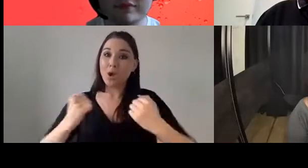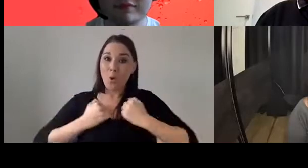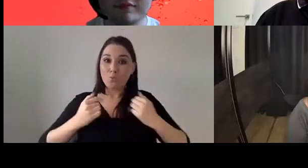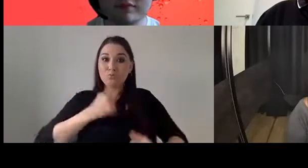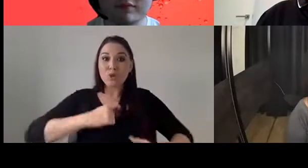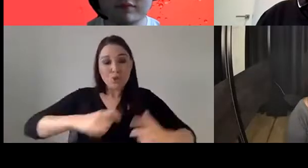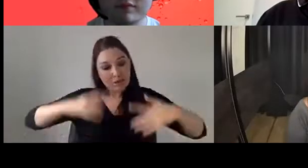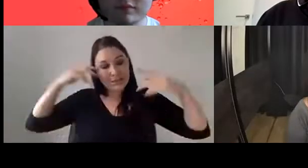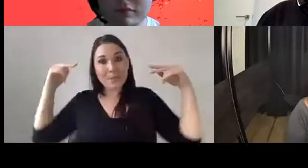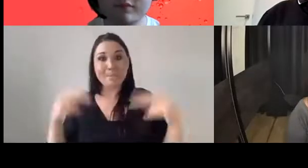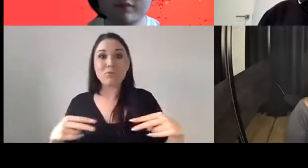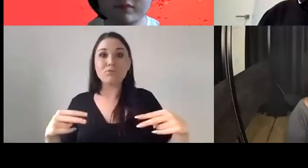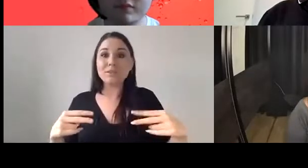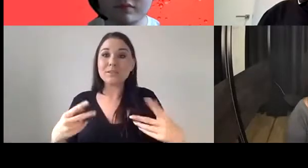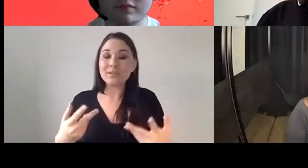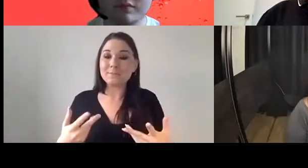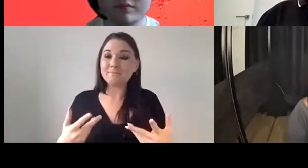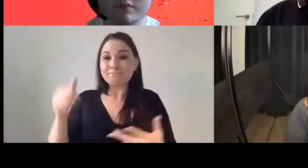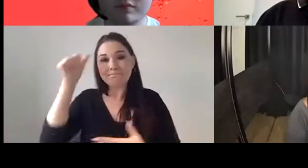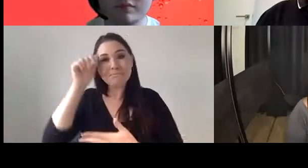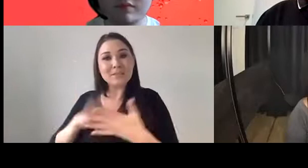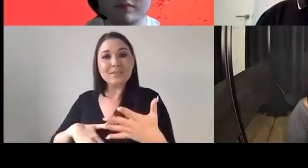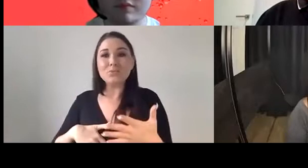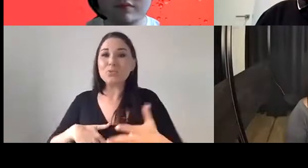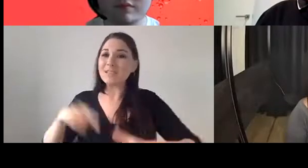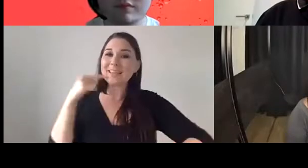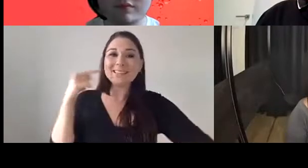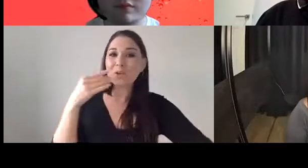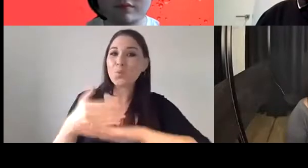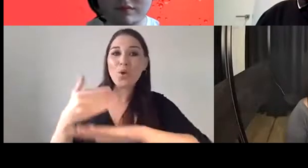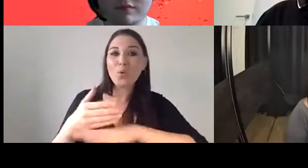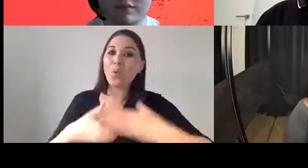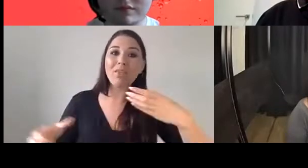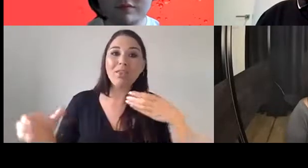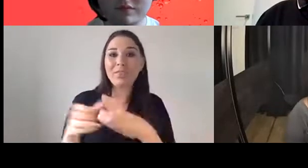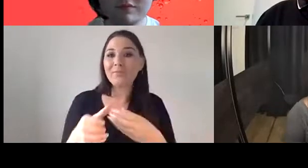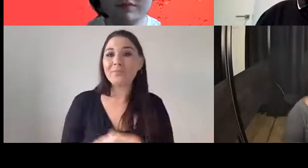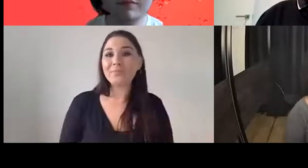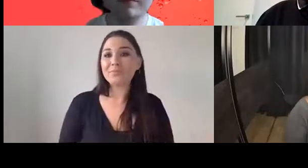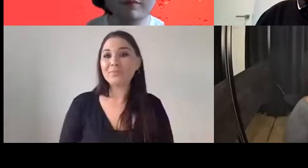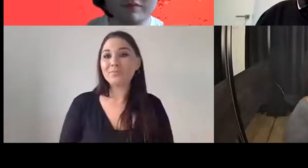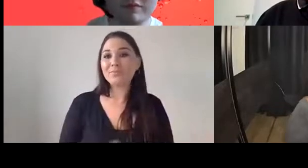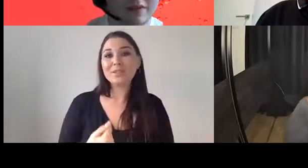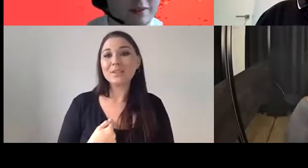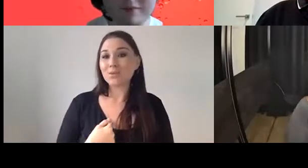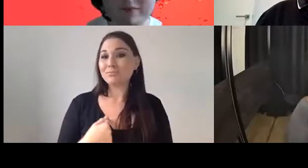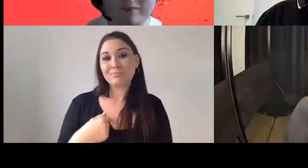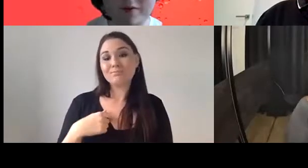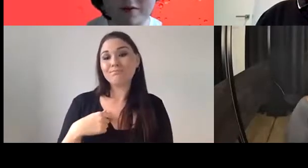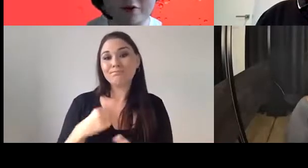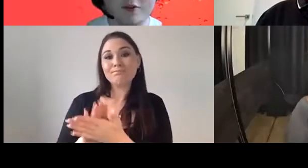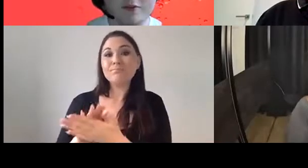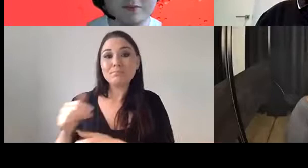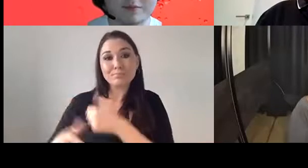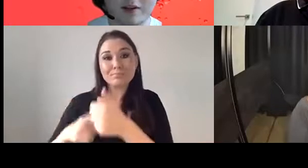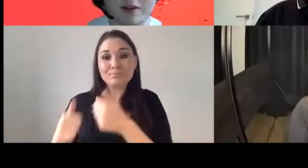personal context. It just made it that much easier to work with and accommodate them. So my 2 cents. Cool.